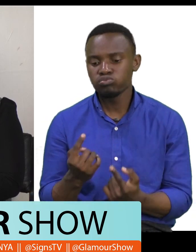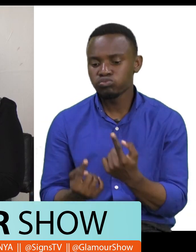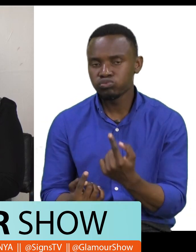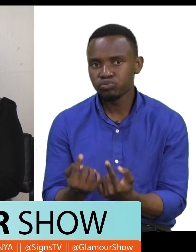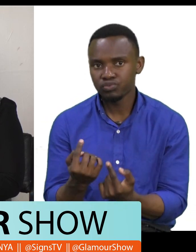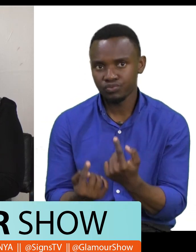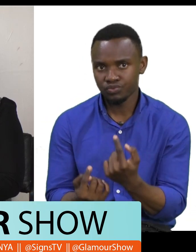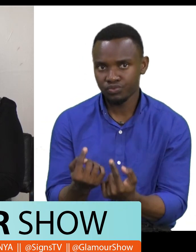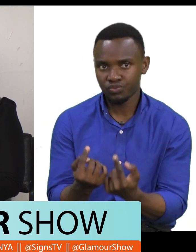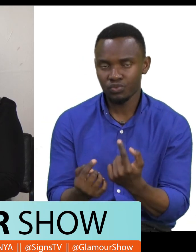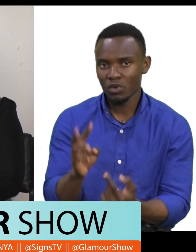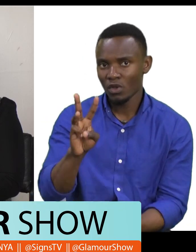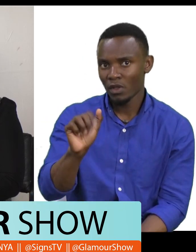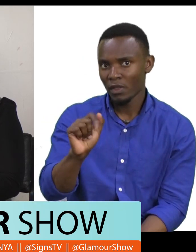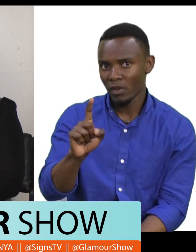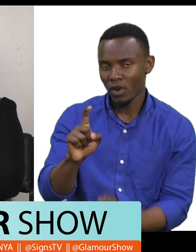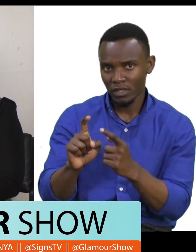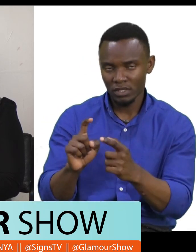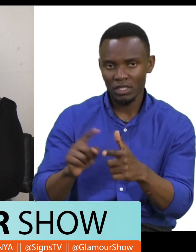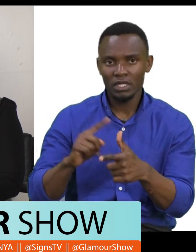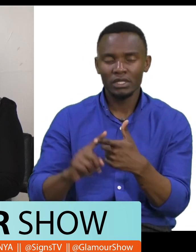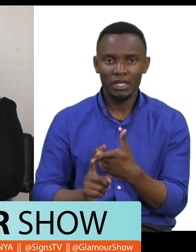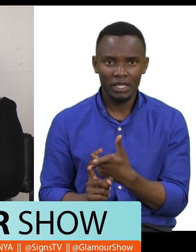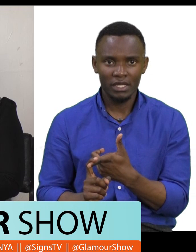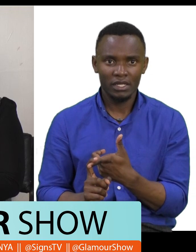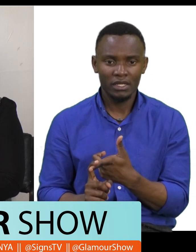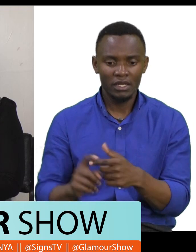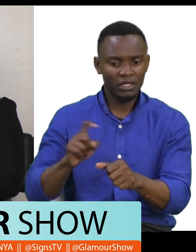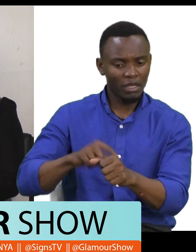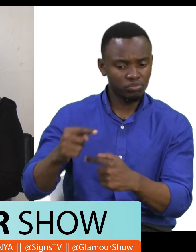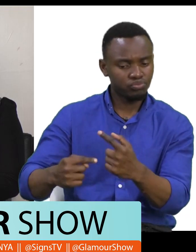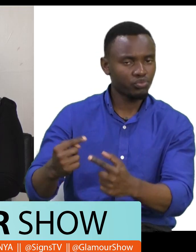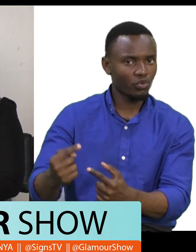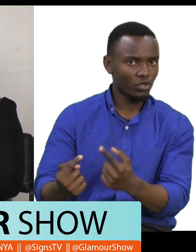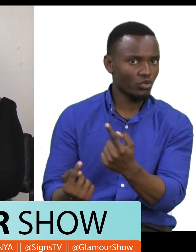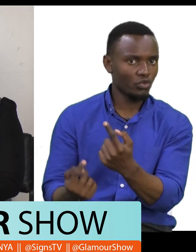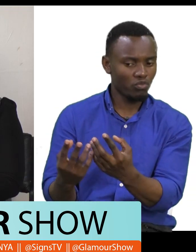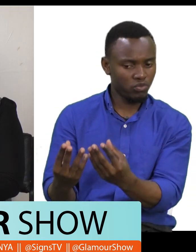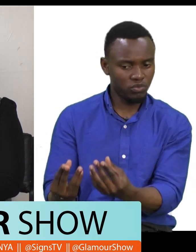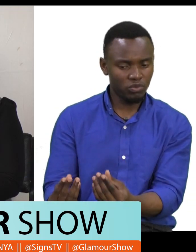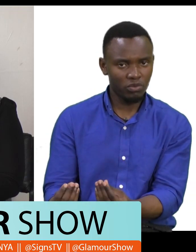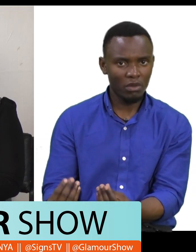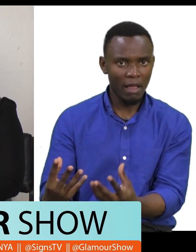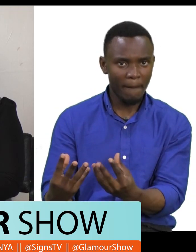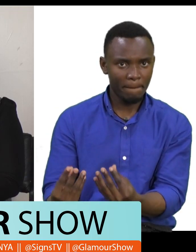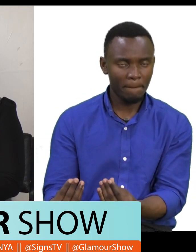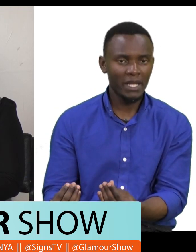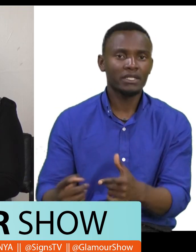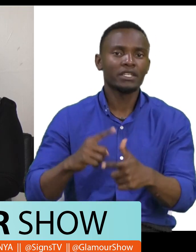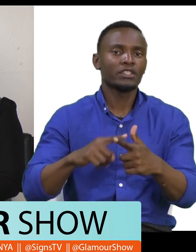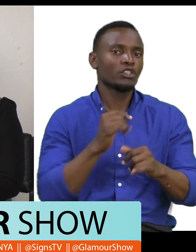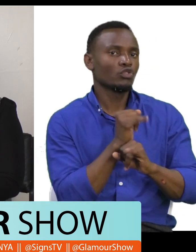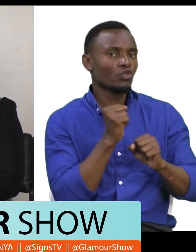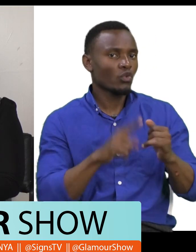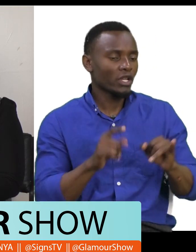or you will put that waxing paint. The moment they are going on melting, you will be carrying